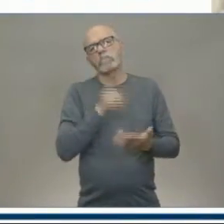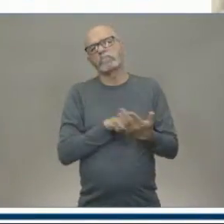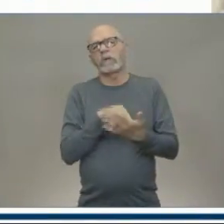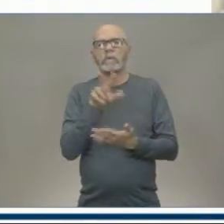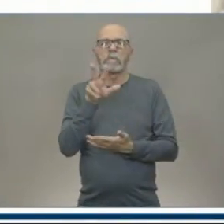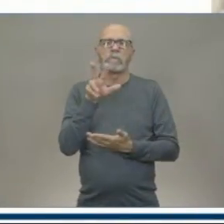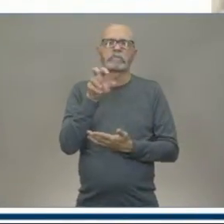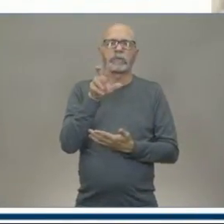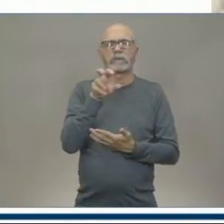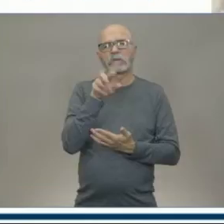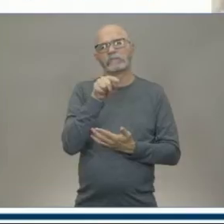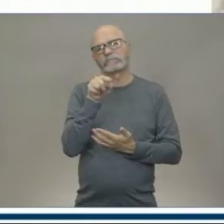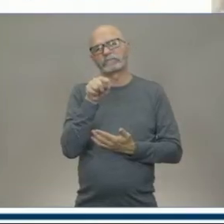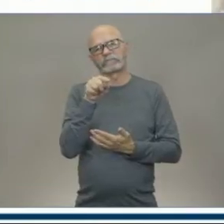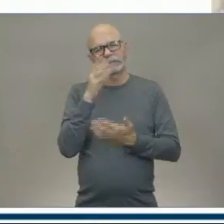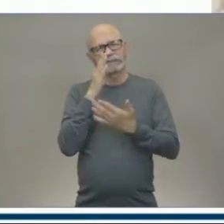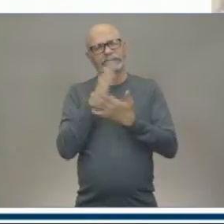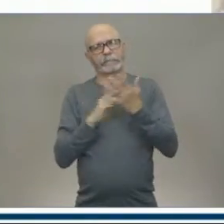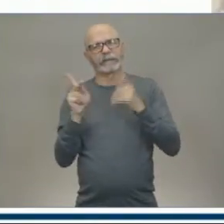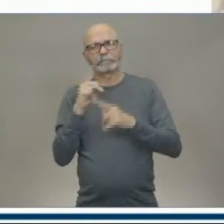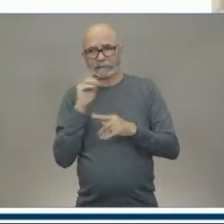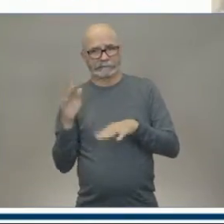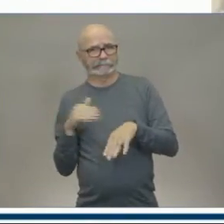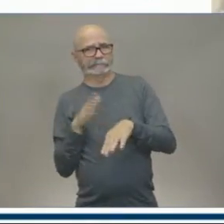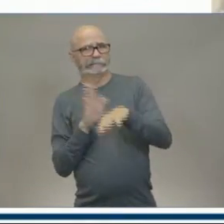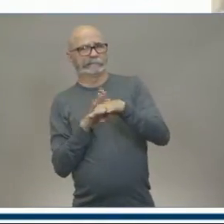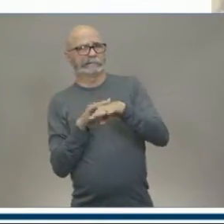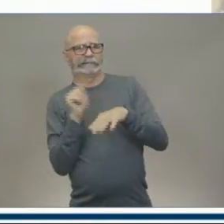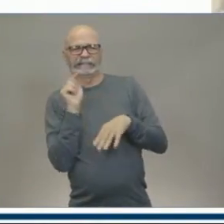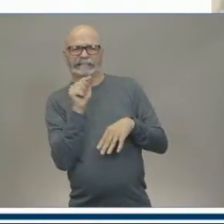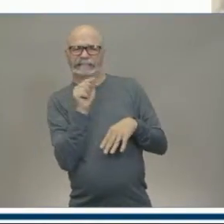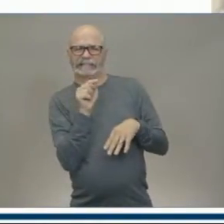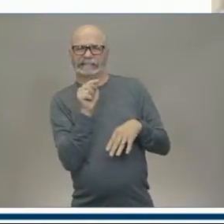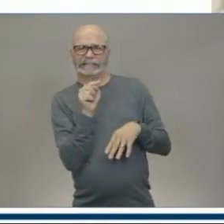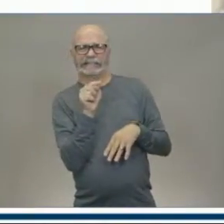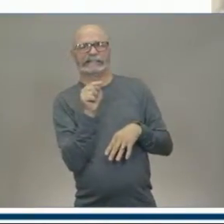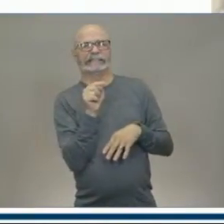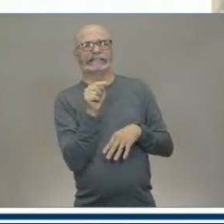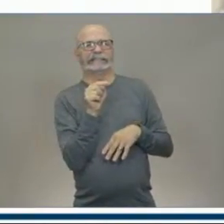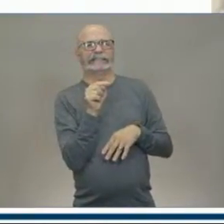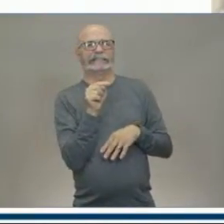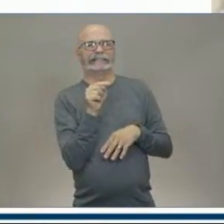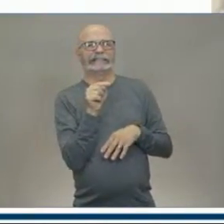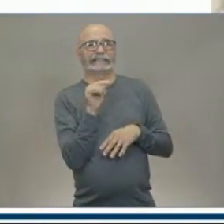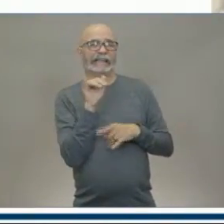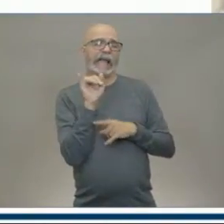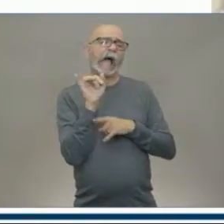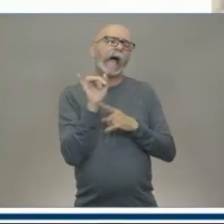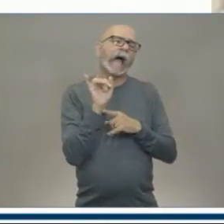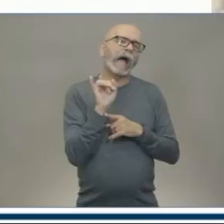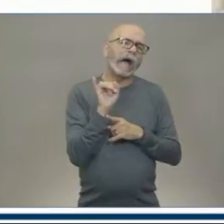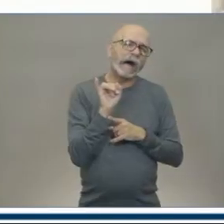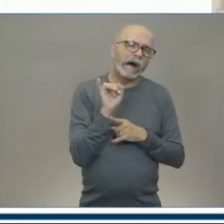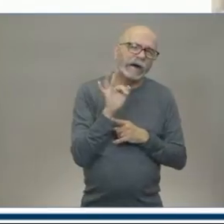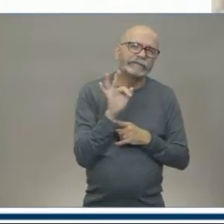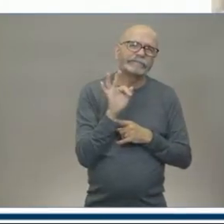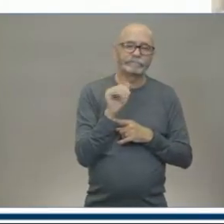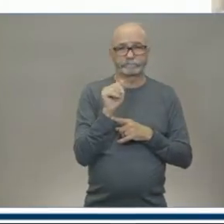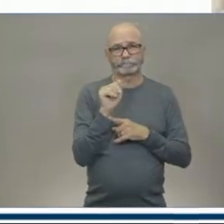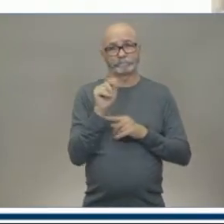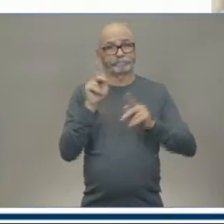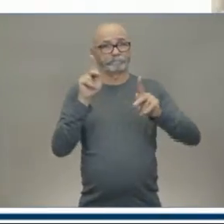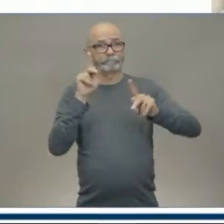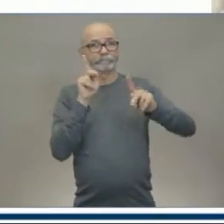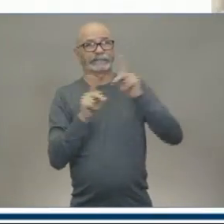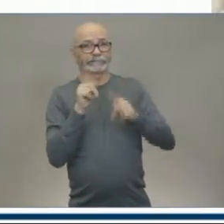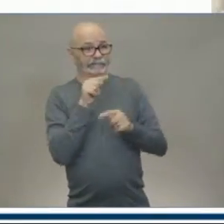dozen advisories, and the advisories tell people if they were there to monitor for